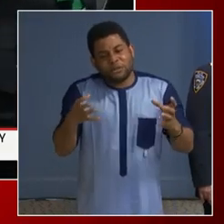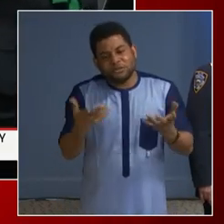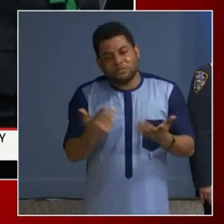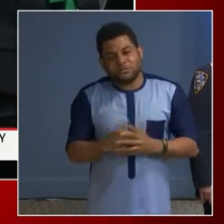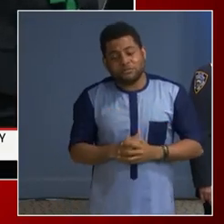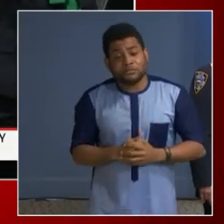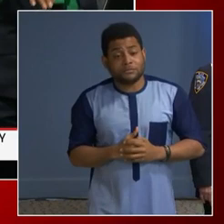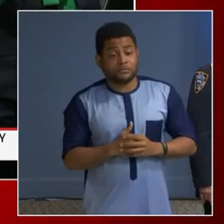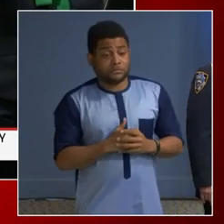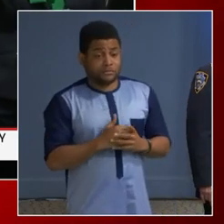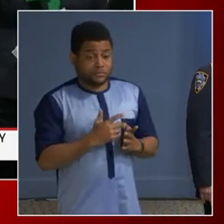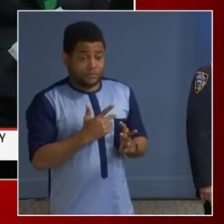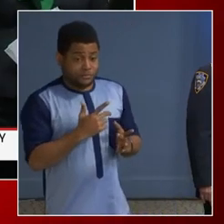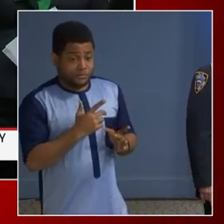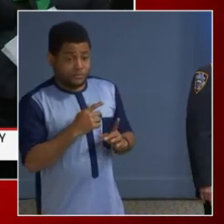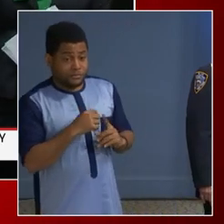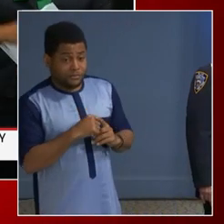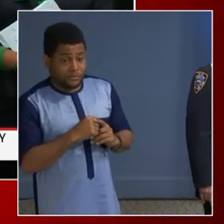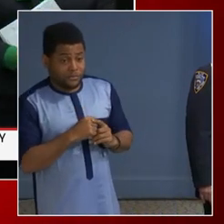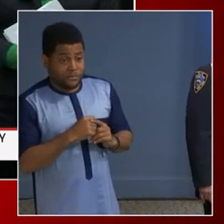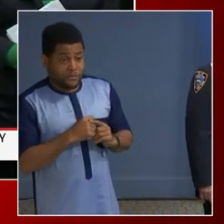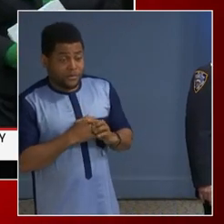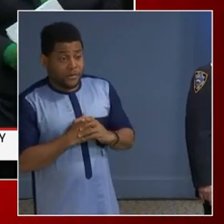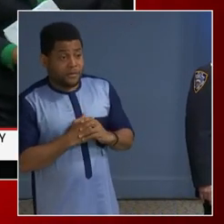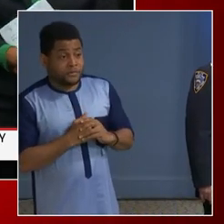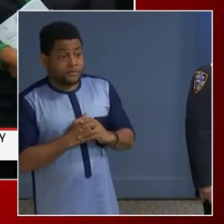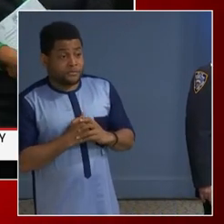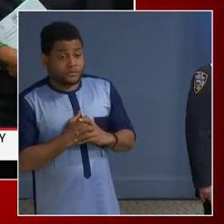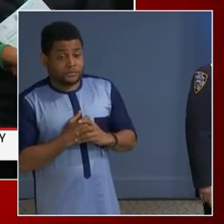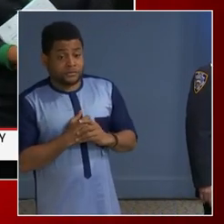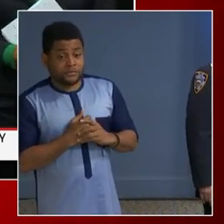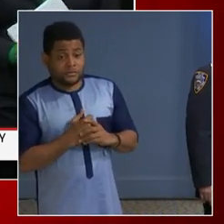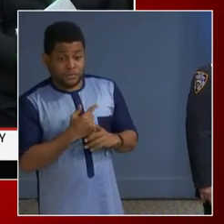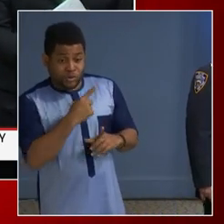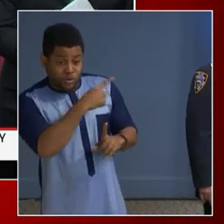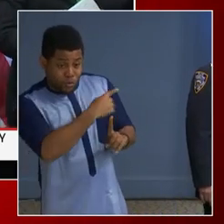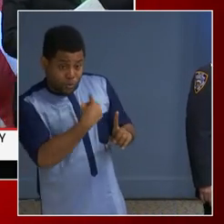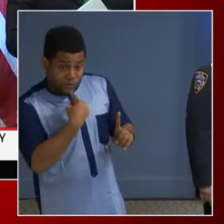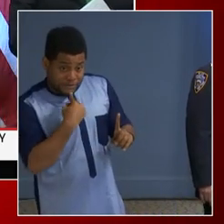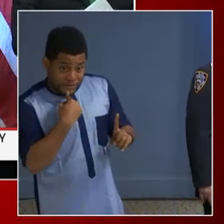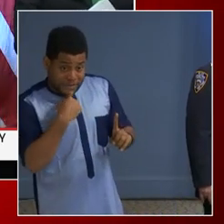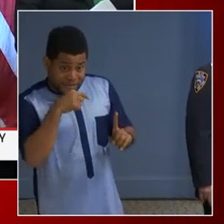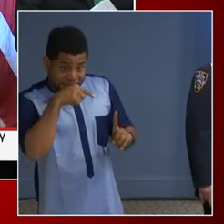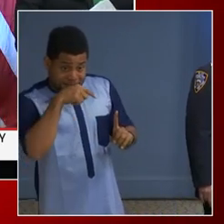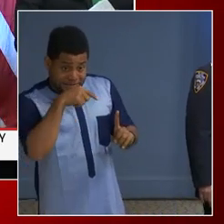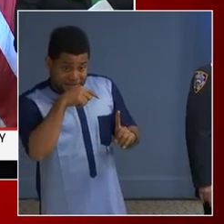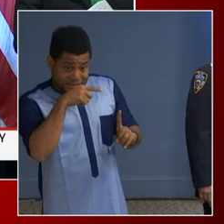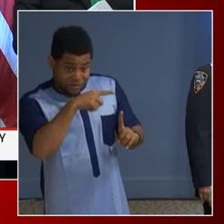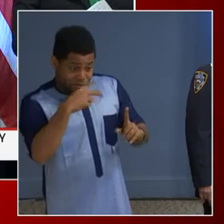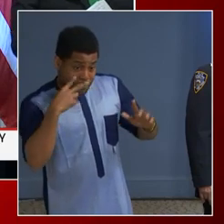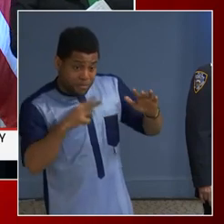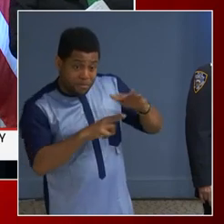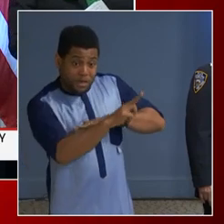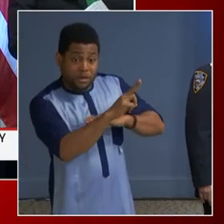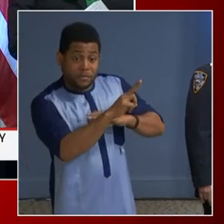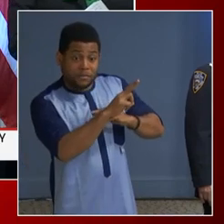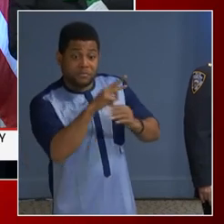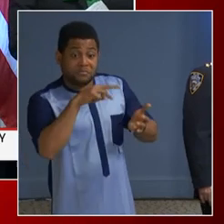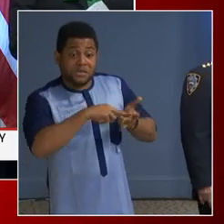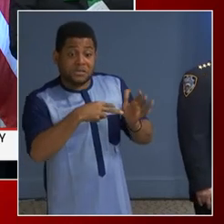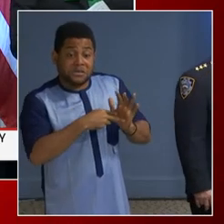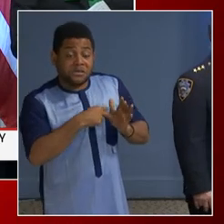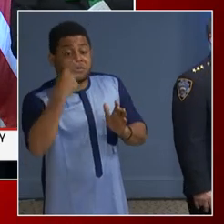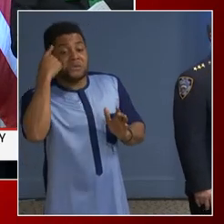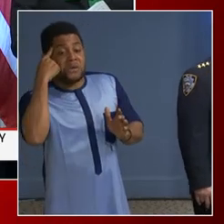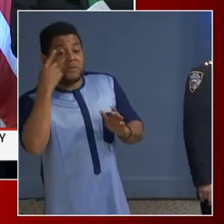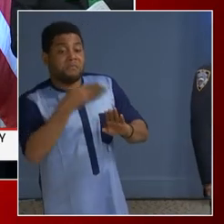ahead. You say that these have been premeditated, and is there a pattern to the victims?